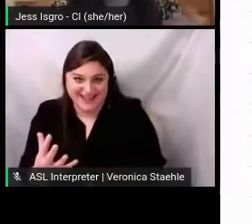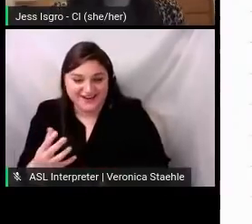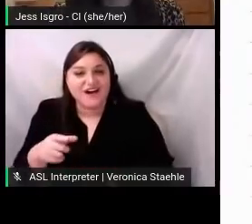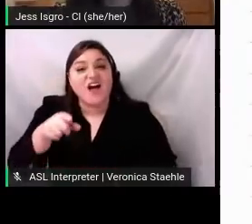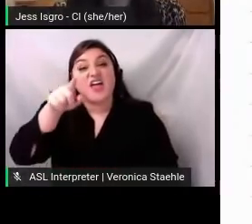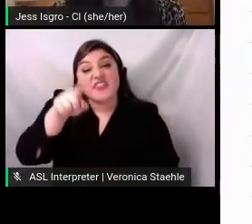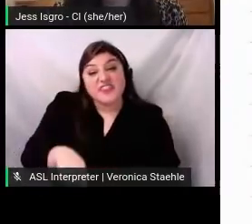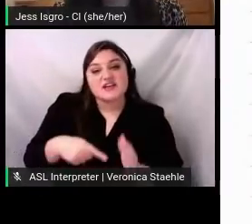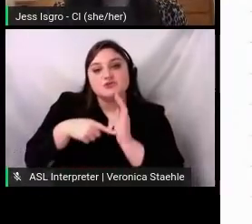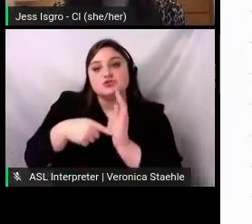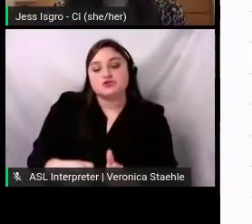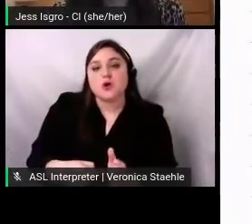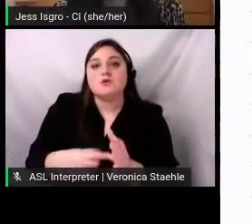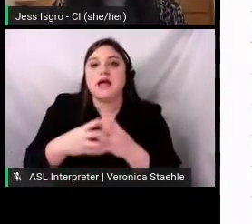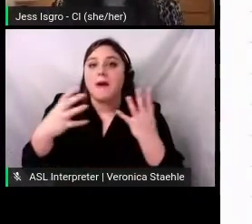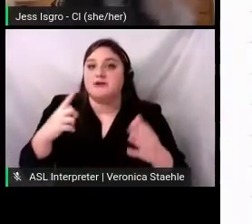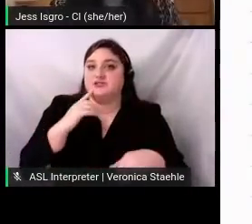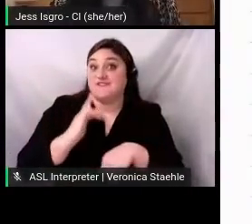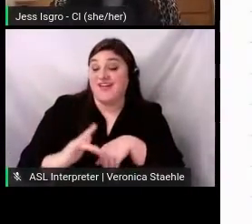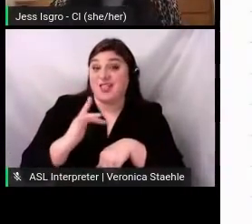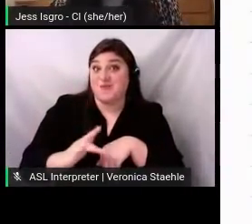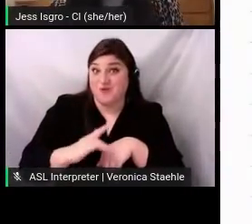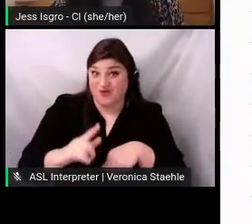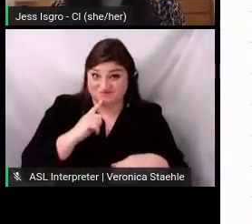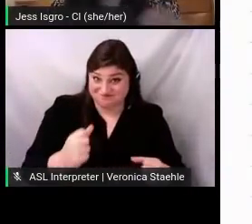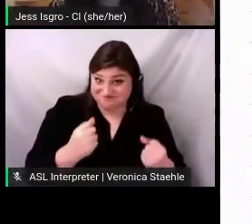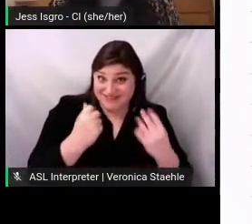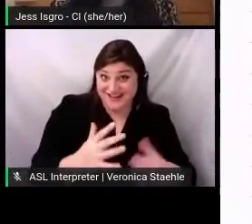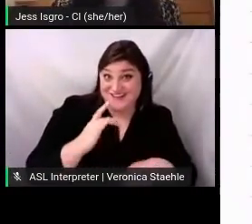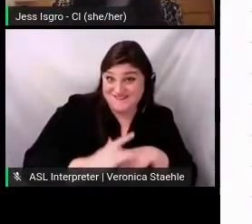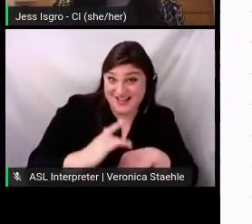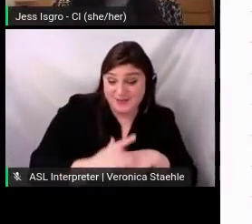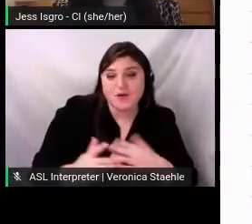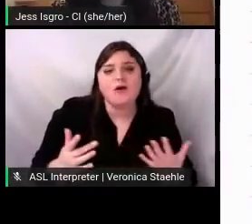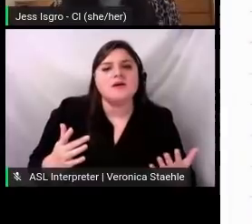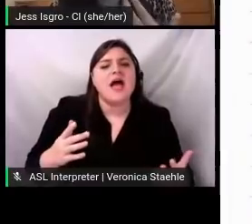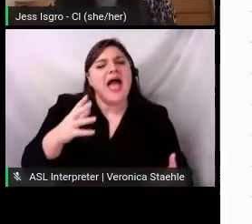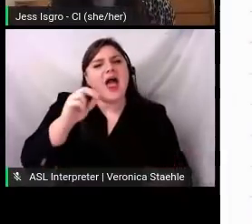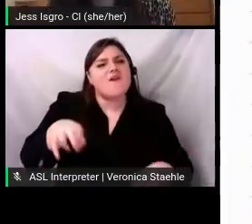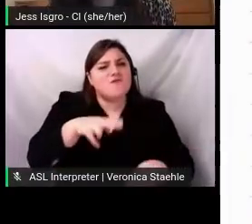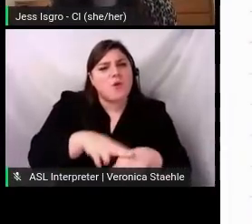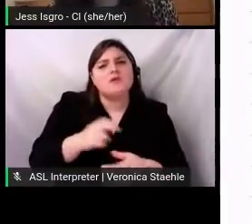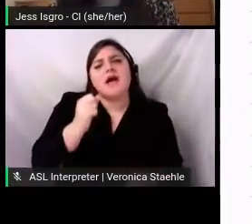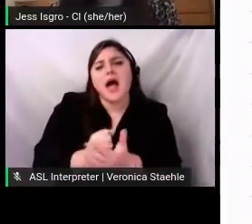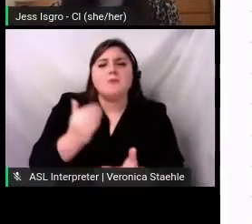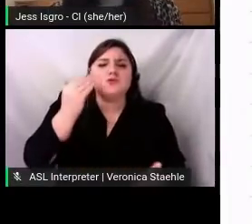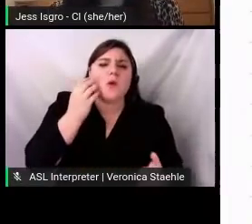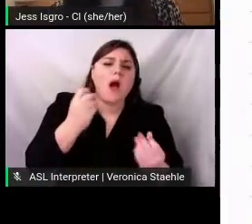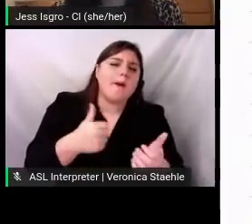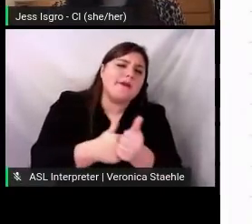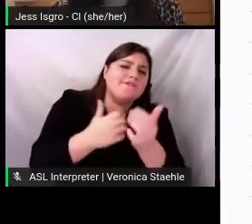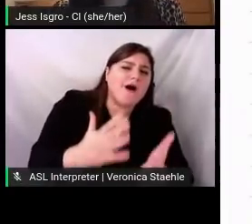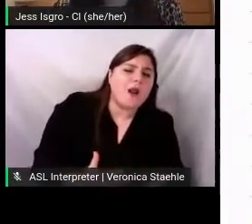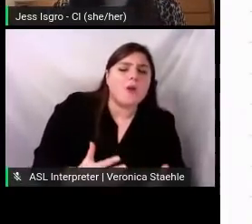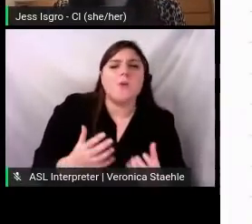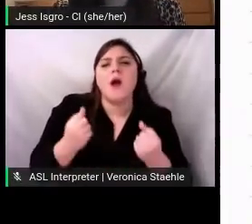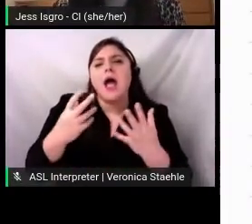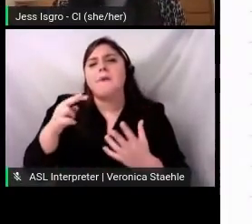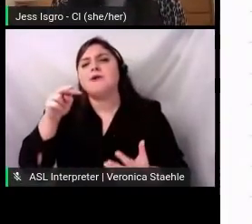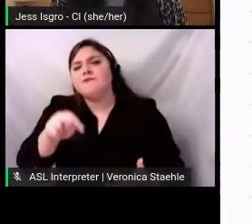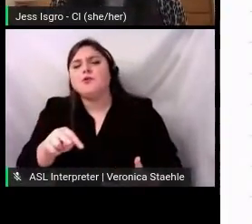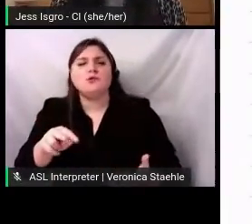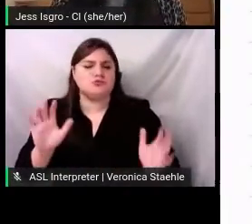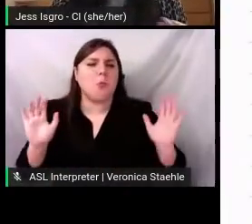just how very much is available. And it's useful to know information like how many followers you have, how many video views you've driven, but the real analysis